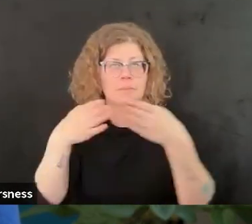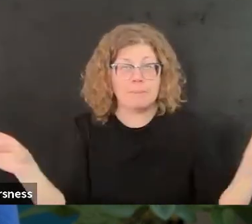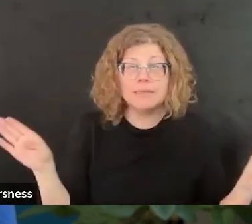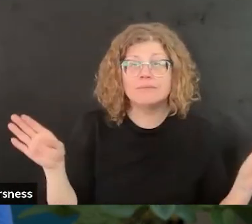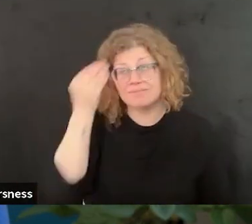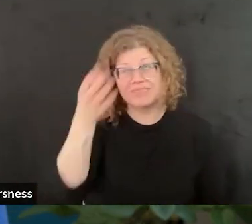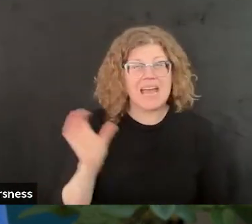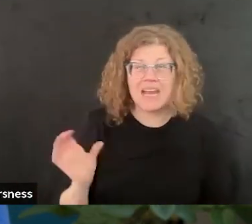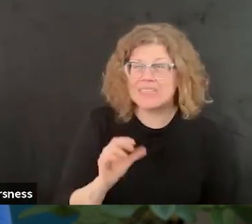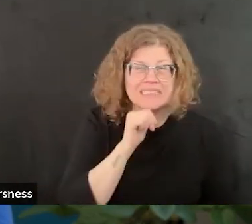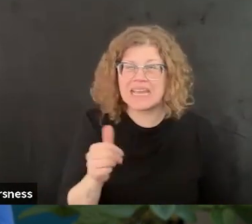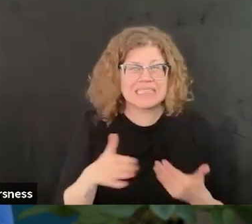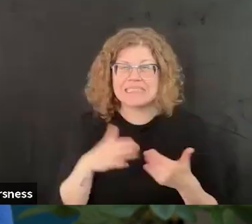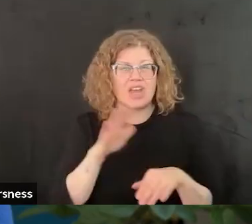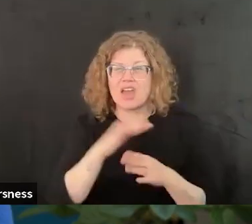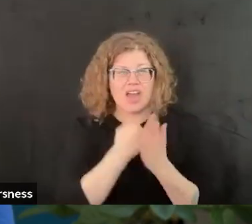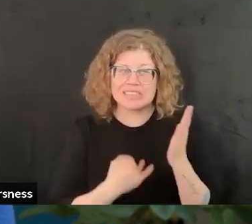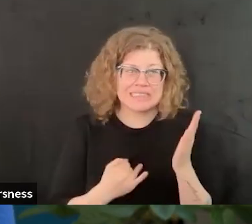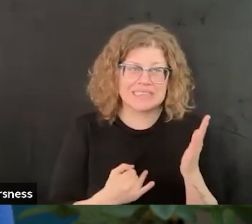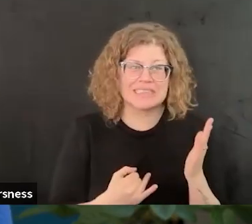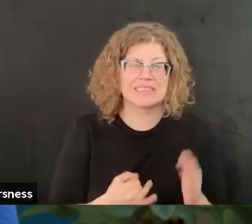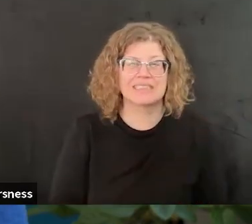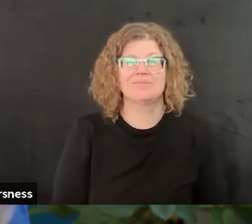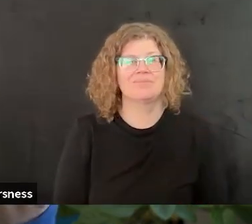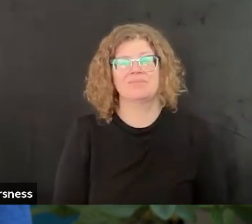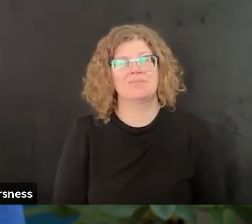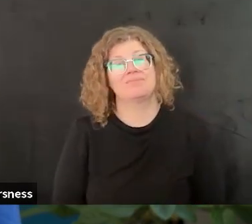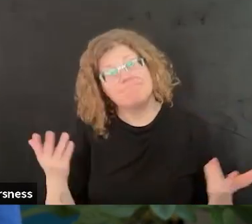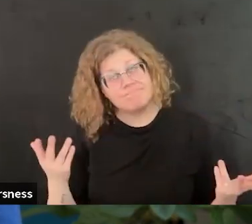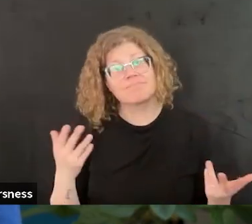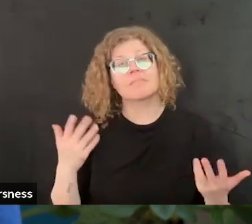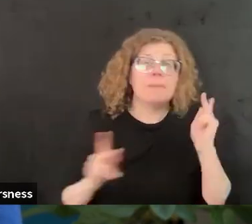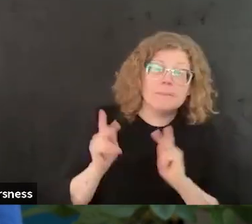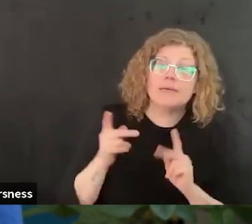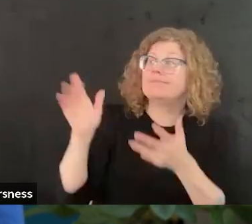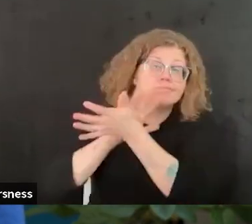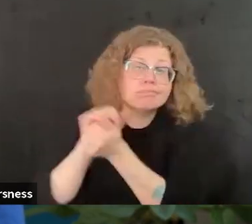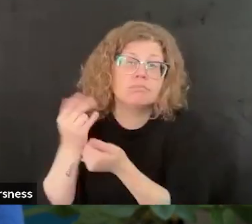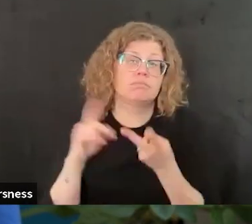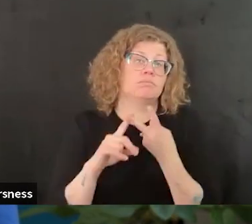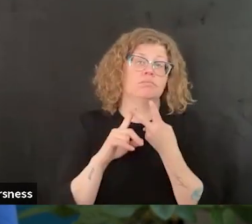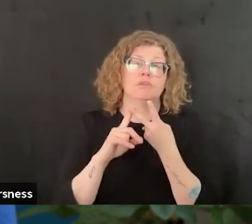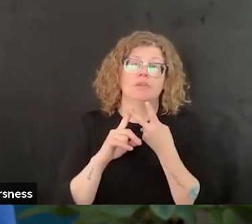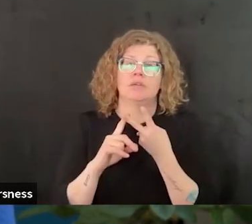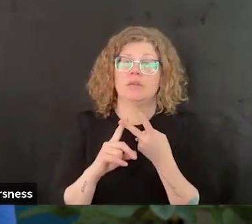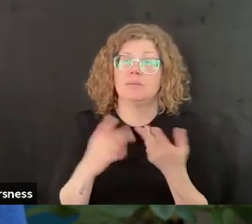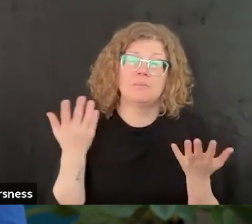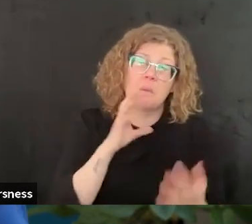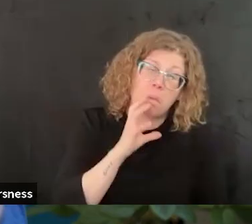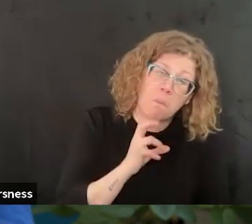and Calgary is not the easiest environment. Um, there are the usual, vandalisms, wear and